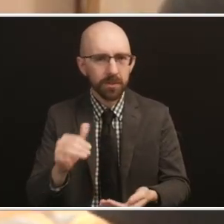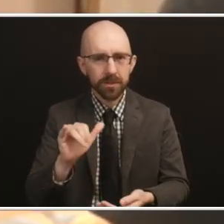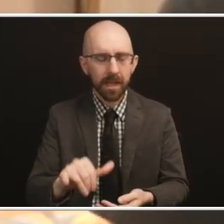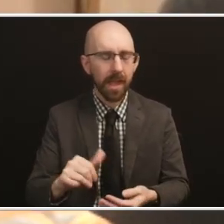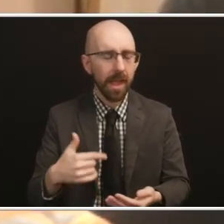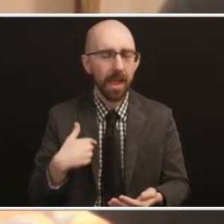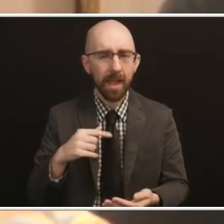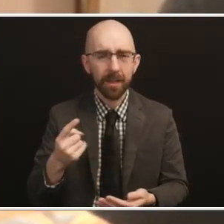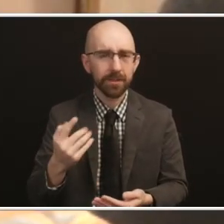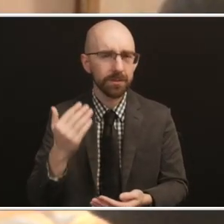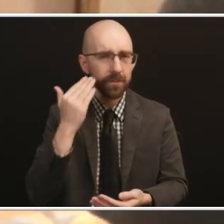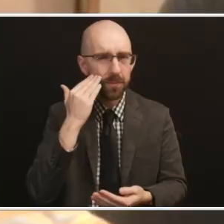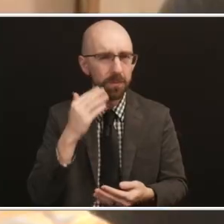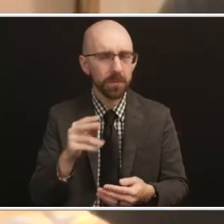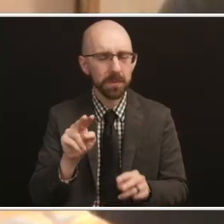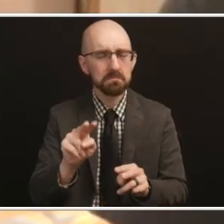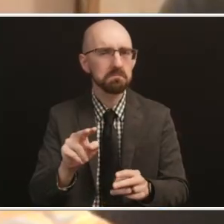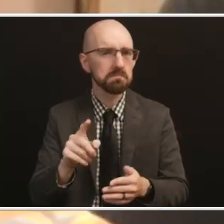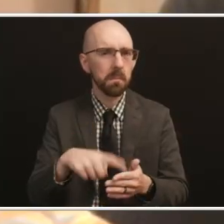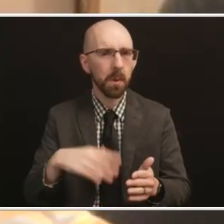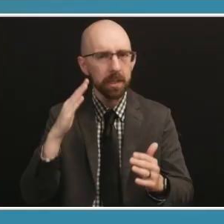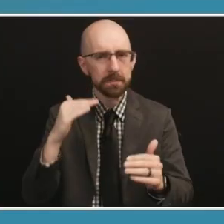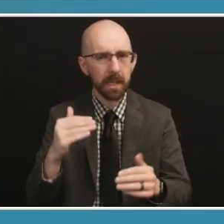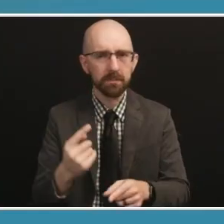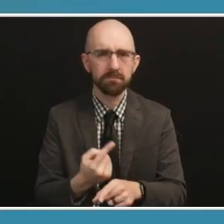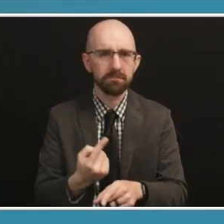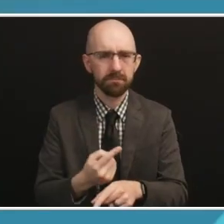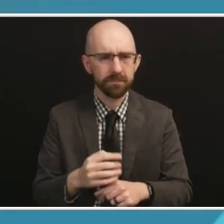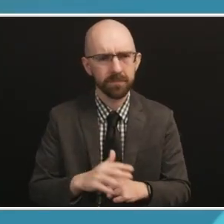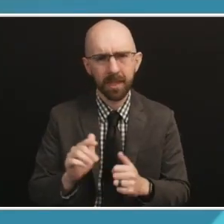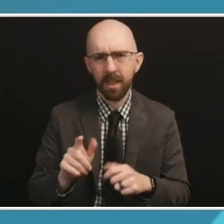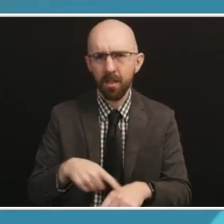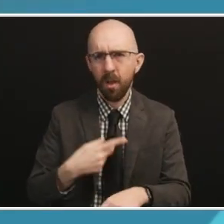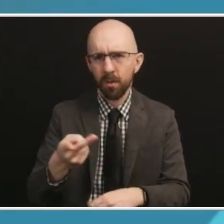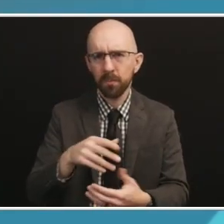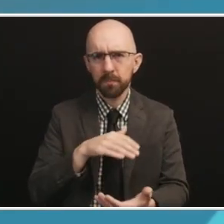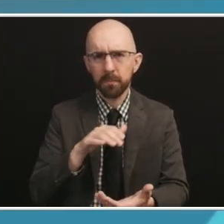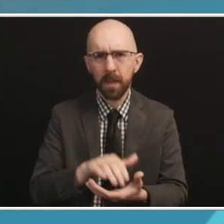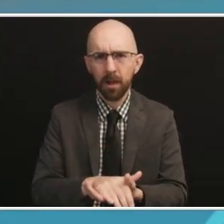just knew what to expect. How long have you been married?